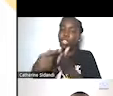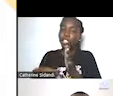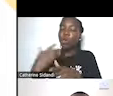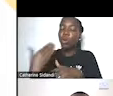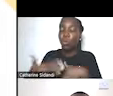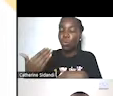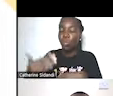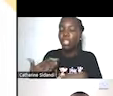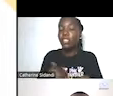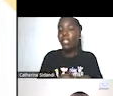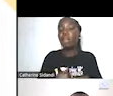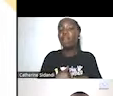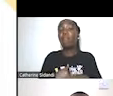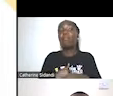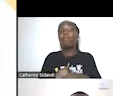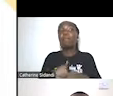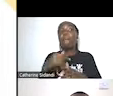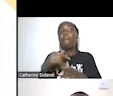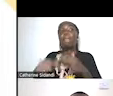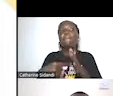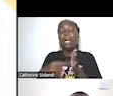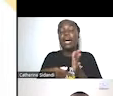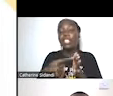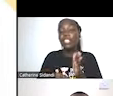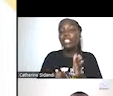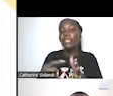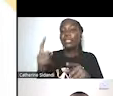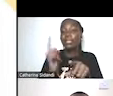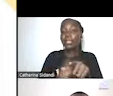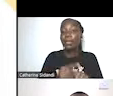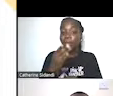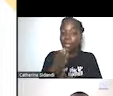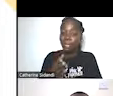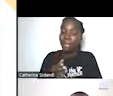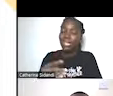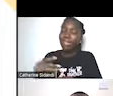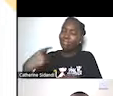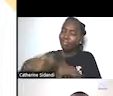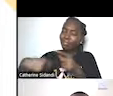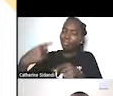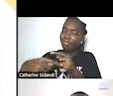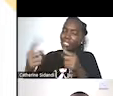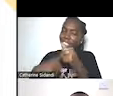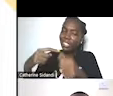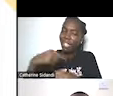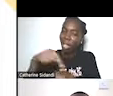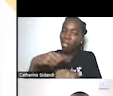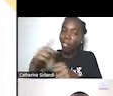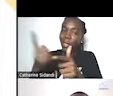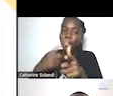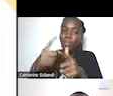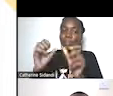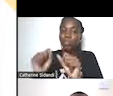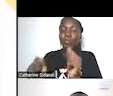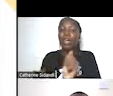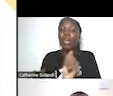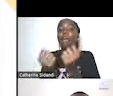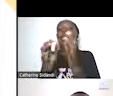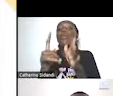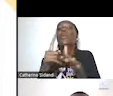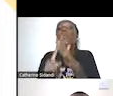you switch on our machine during this period, then it runs for the next 6 hours, then this is whatever we're going to get. Then we stop. Then